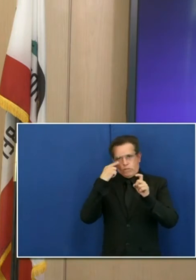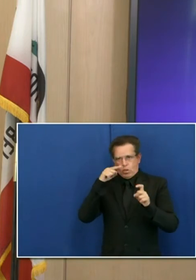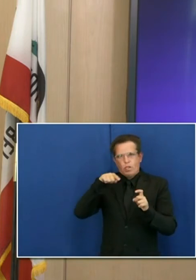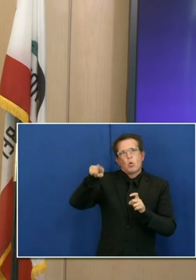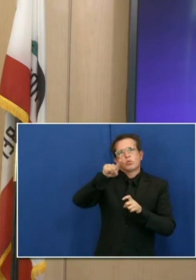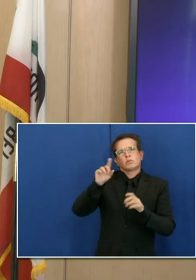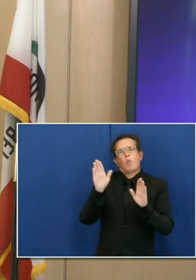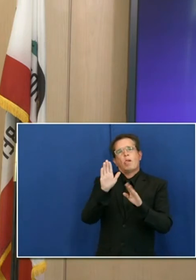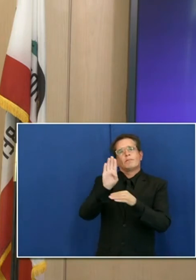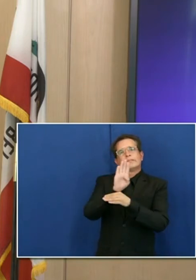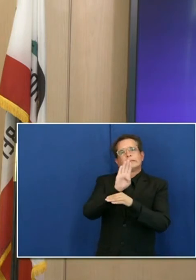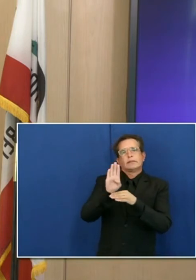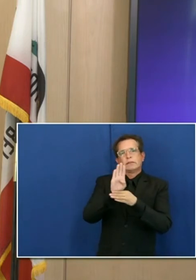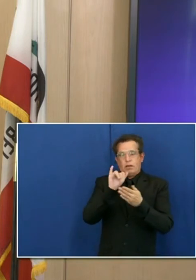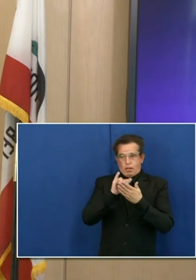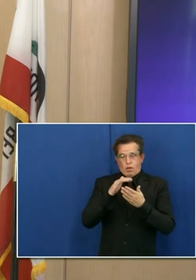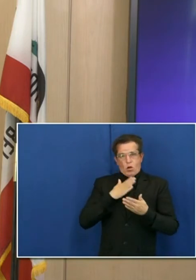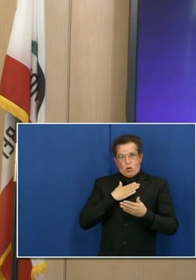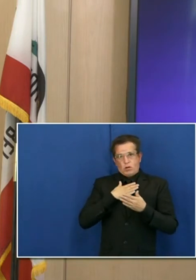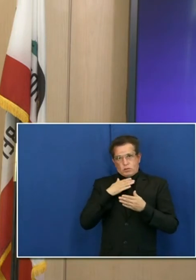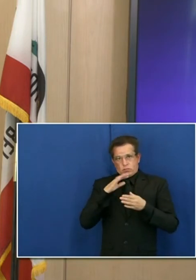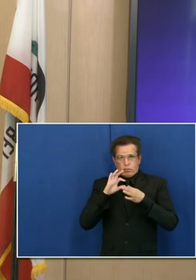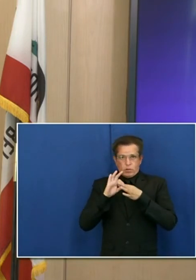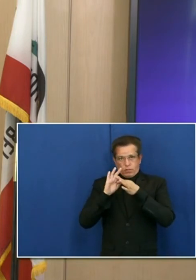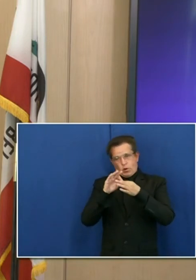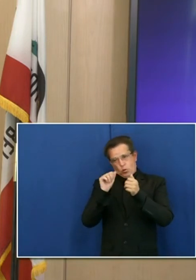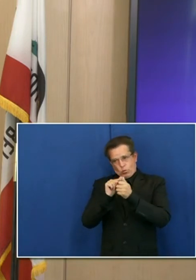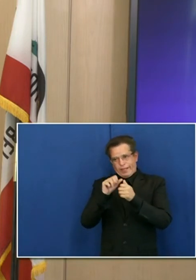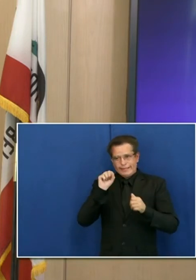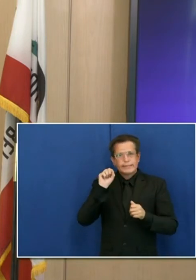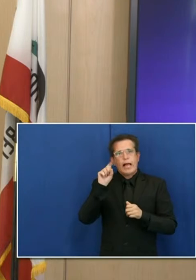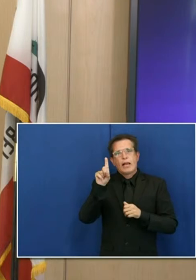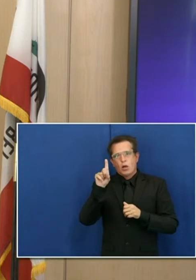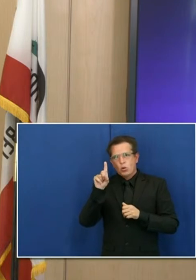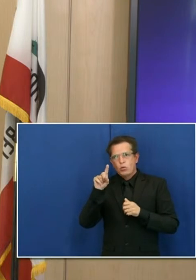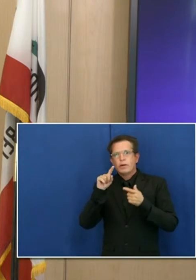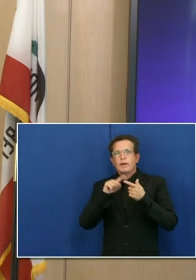share that our efforts in partnership with the San Diego and Imperial